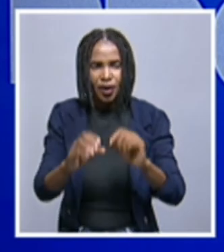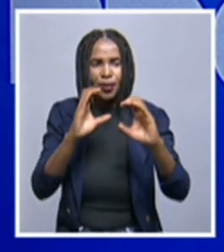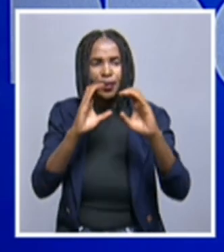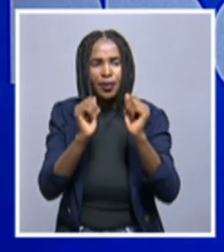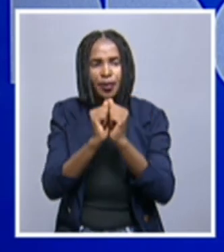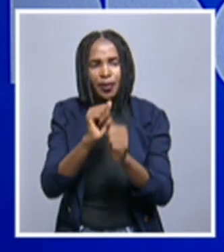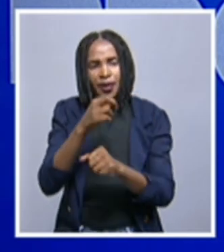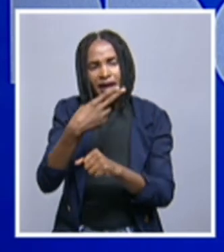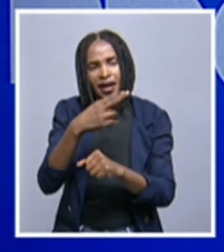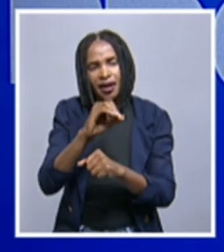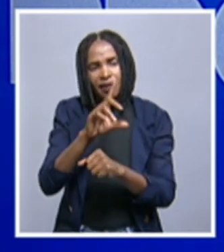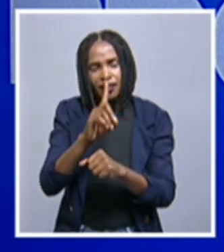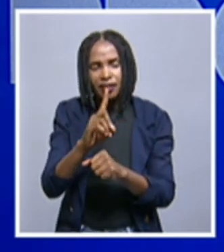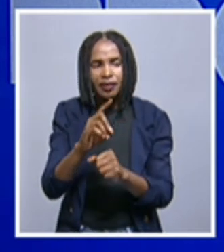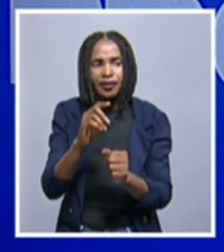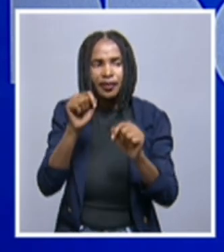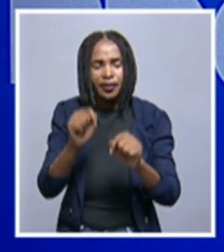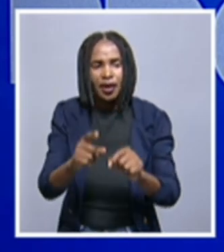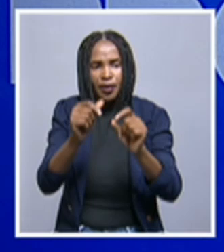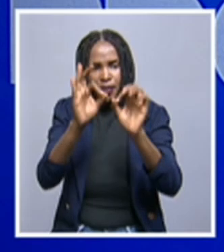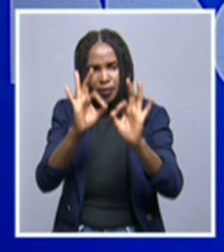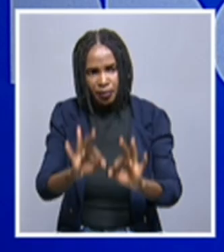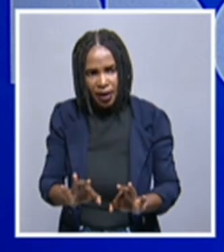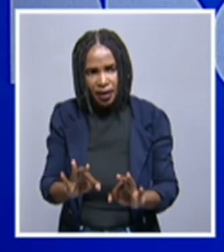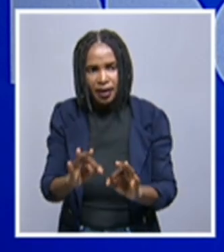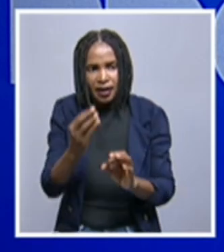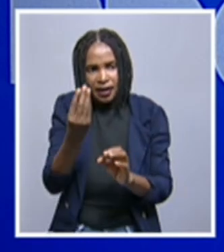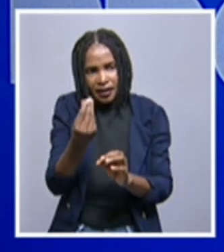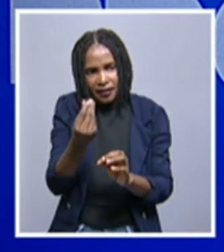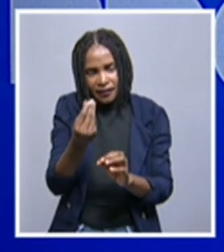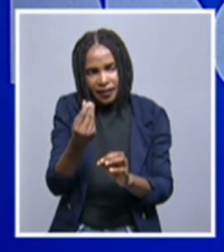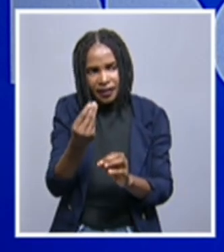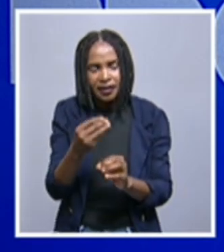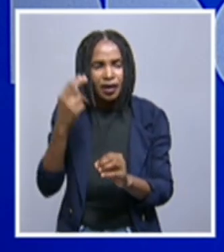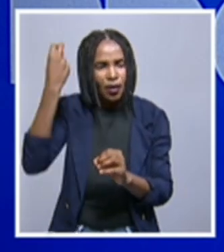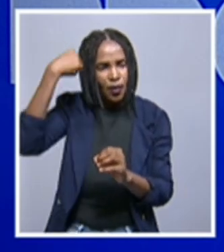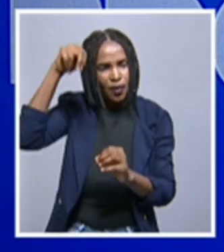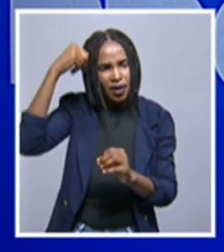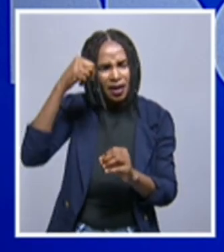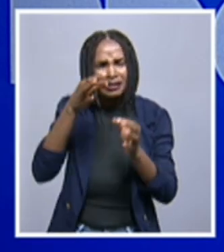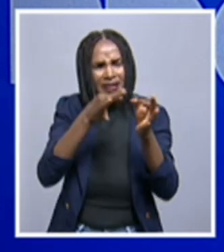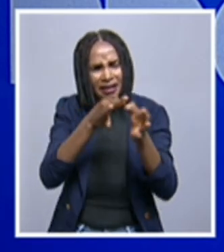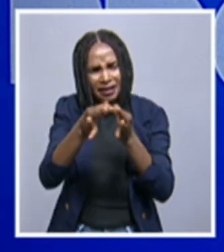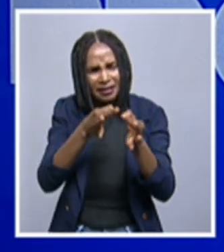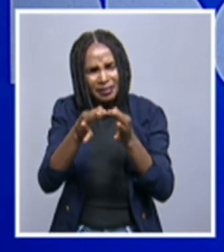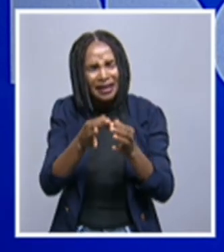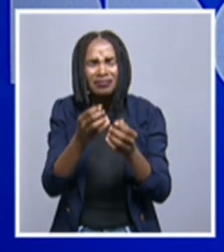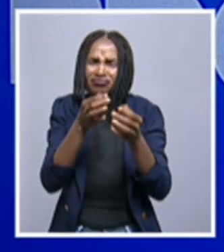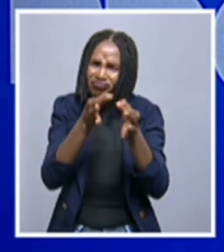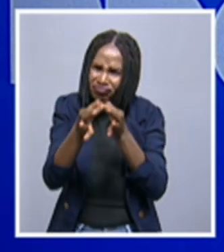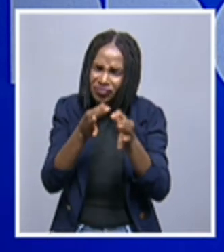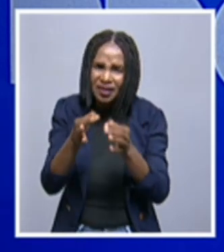HoD of Economics, Accounting and Finance at NUST, that is Mr. Eden Shipanga, and he was just giving us an understanding of